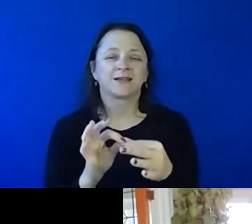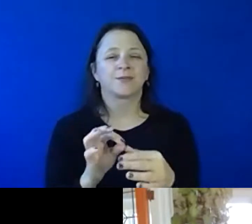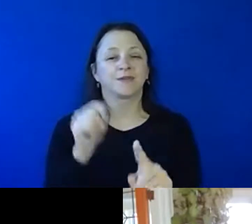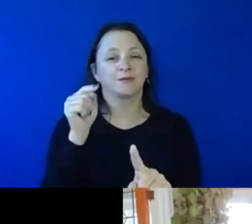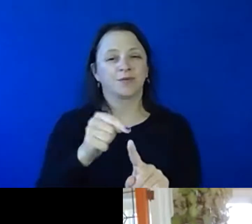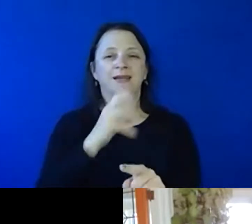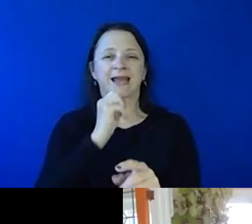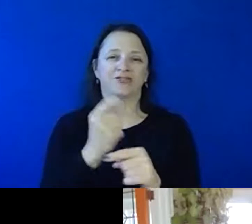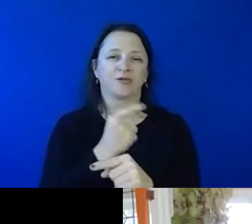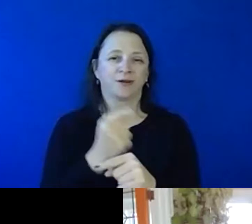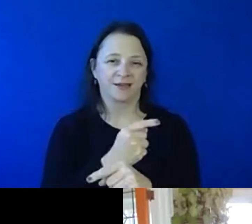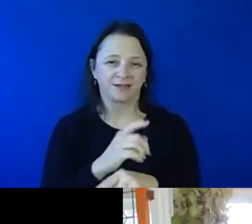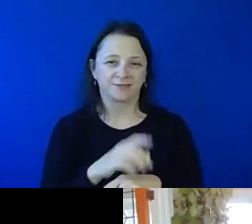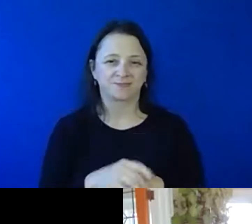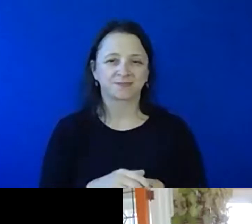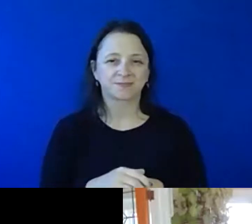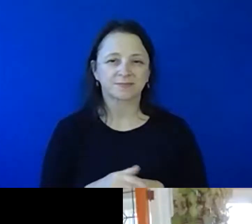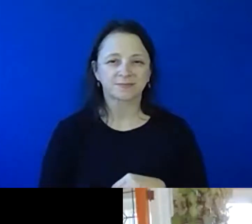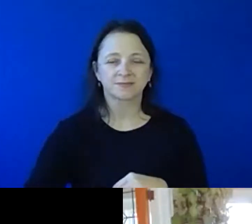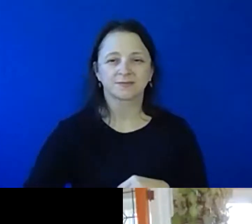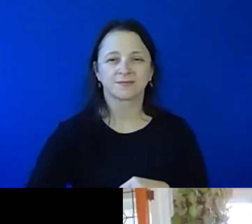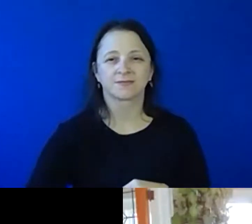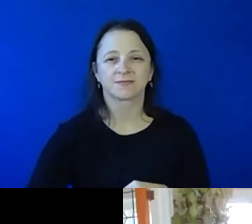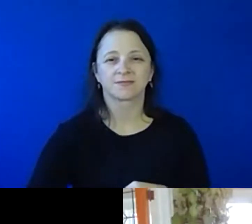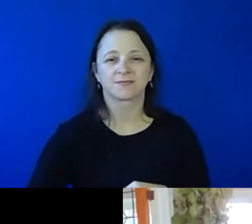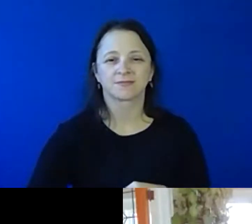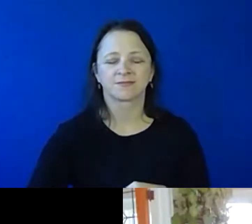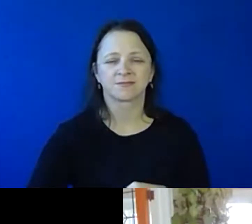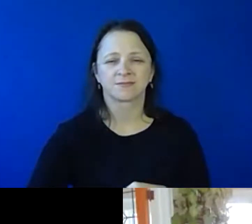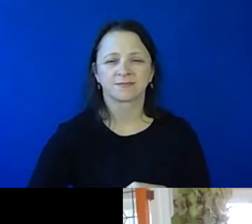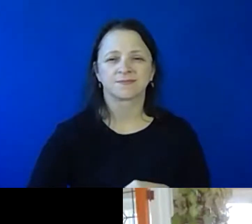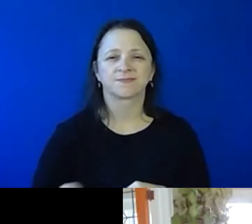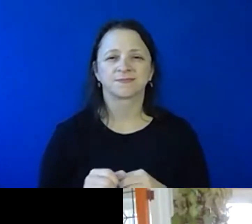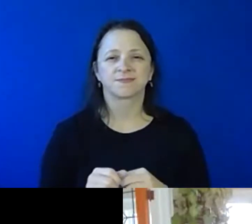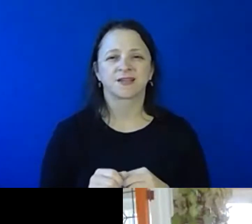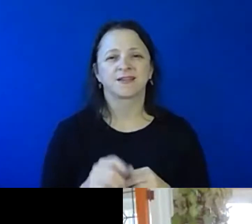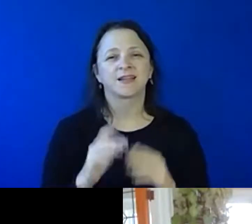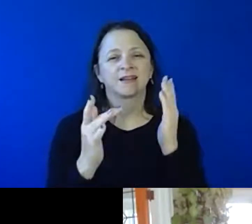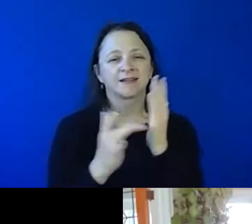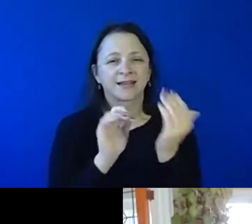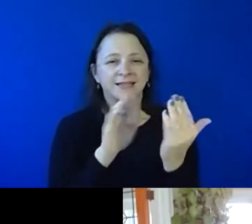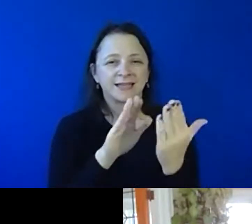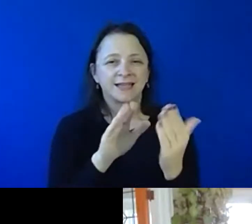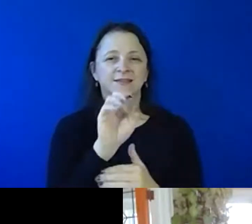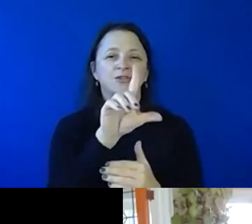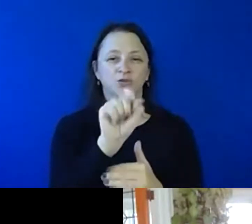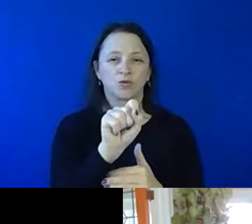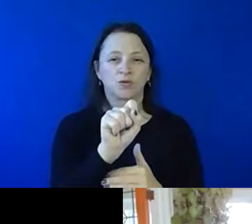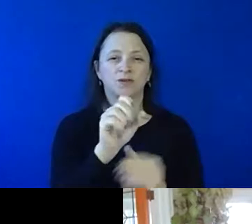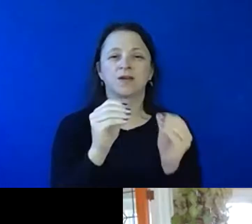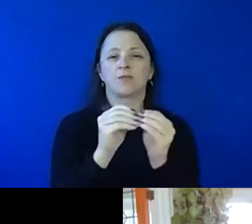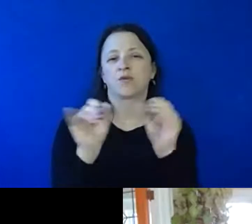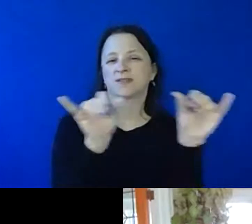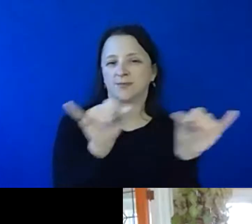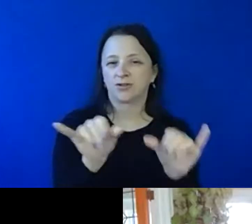that the techniques and kind of like the tools really are probably more similar than different.